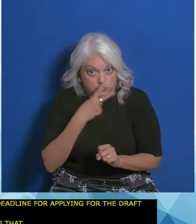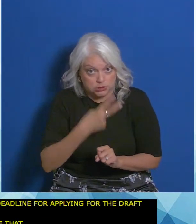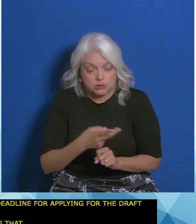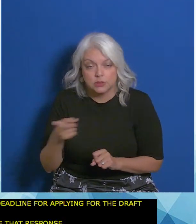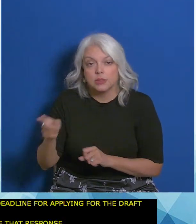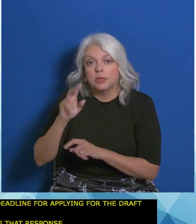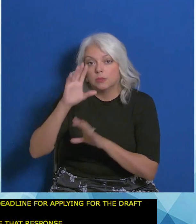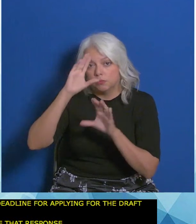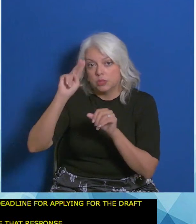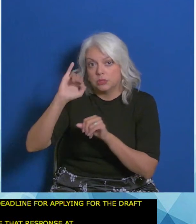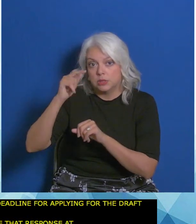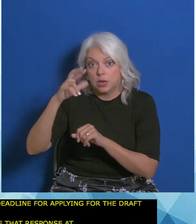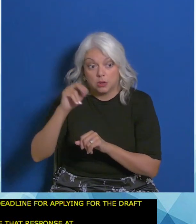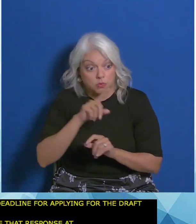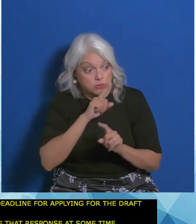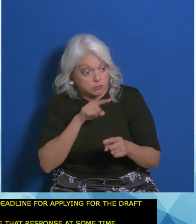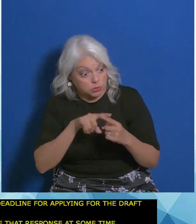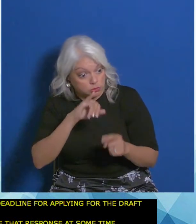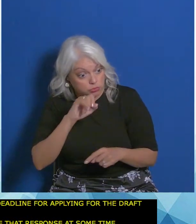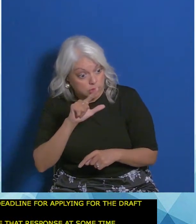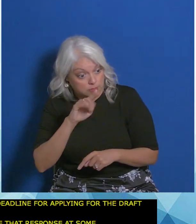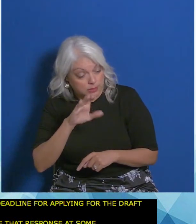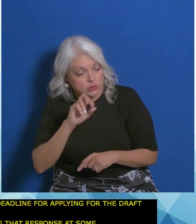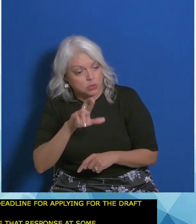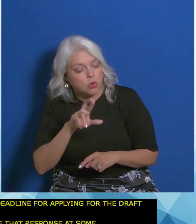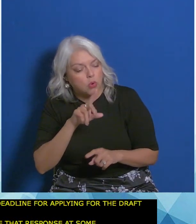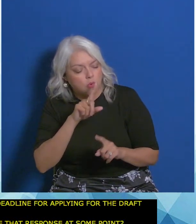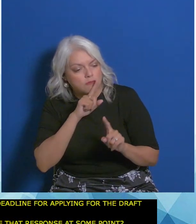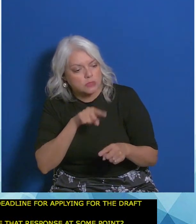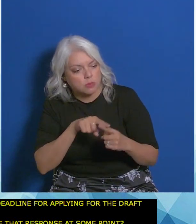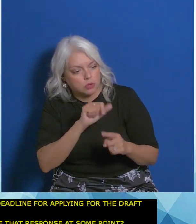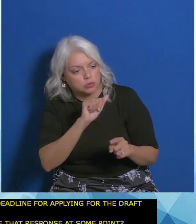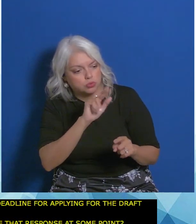to the JLBC or the response to the Auditor General?